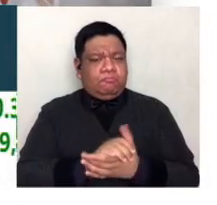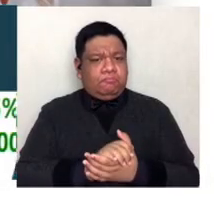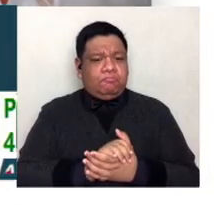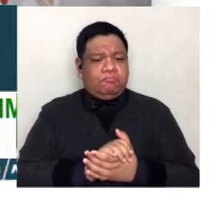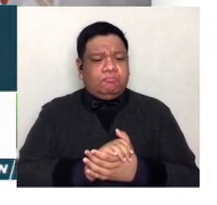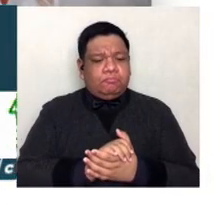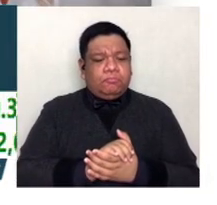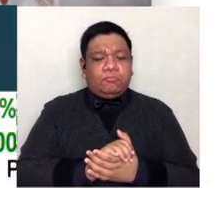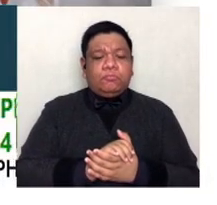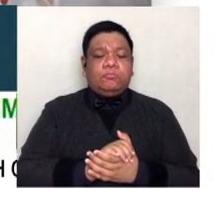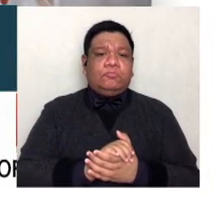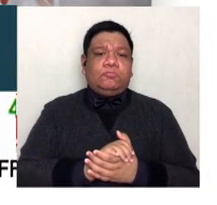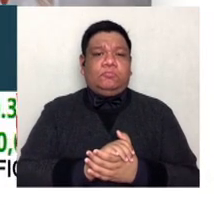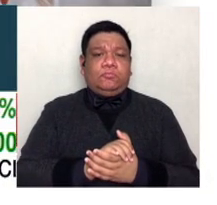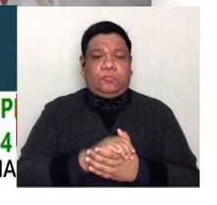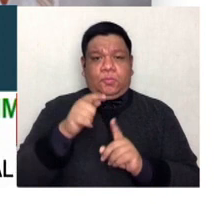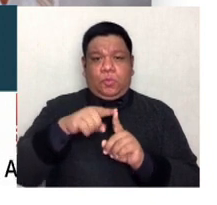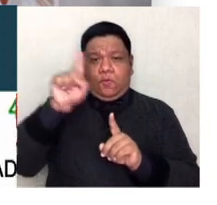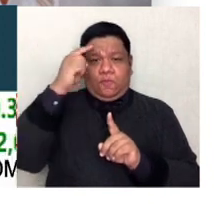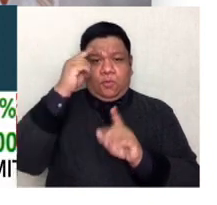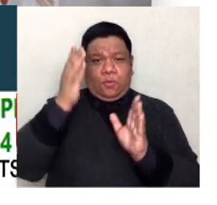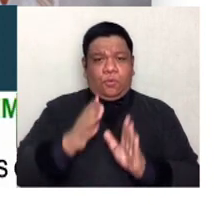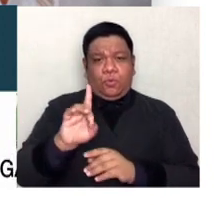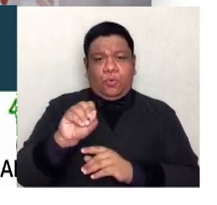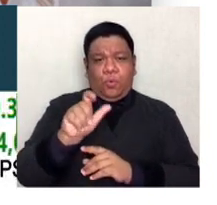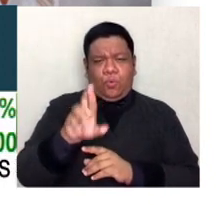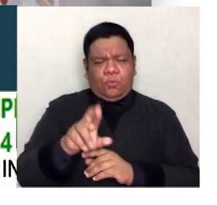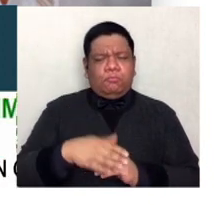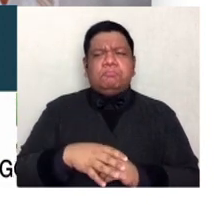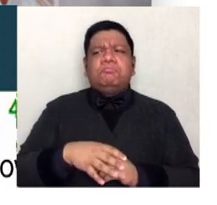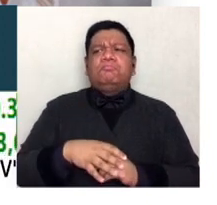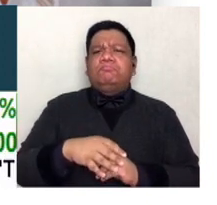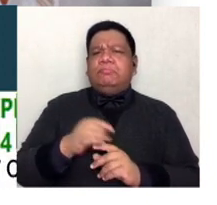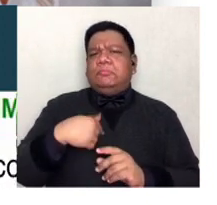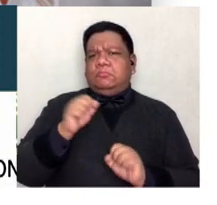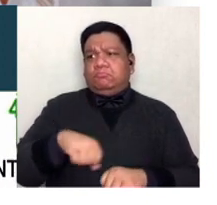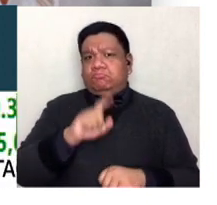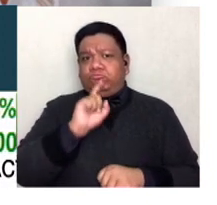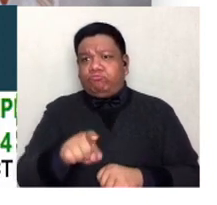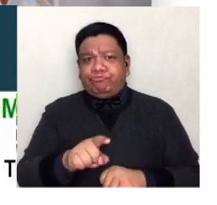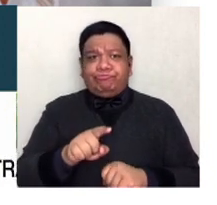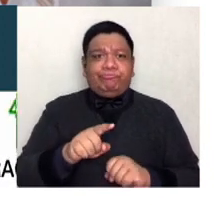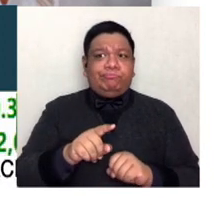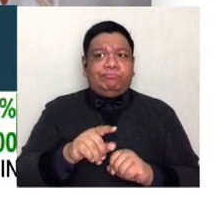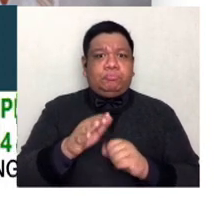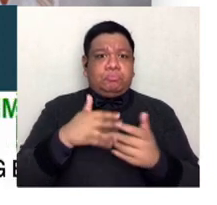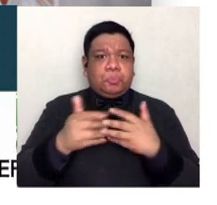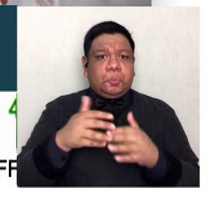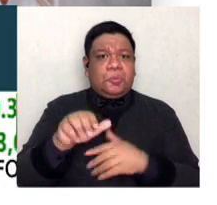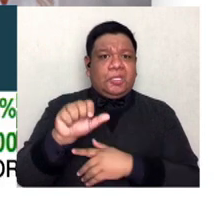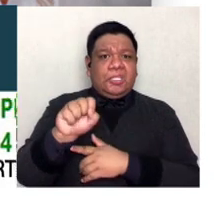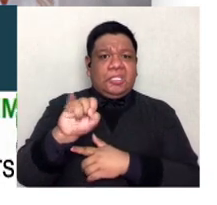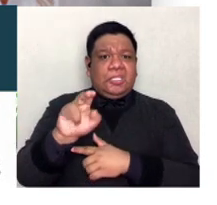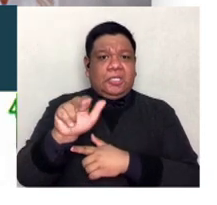I cannot determine personally and officially whether General Sinas is